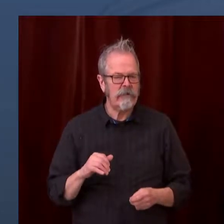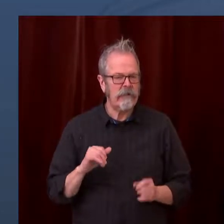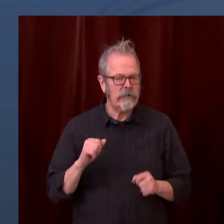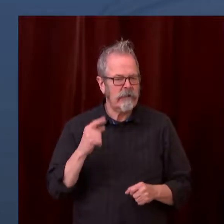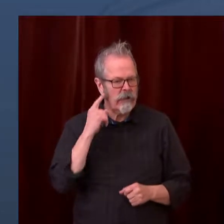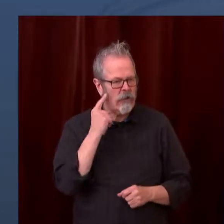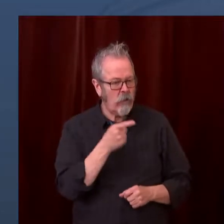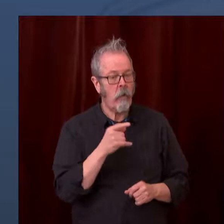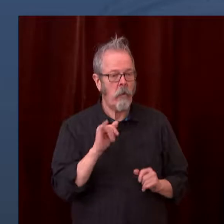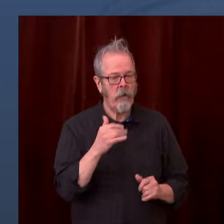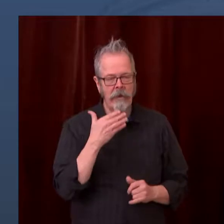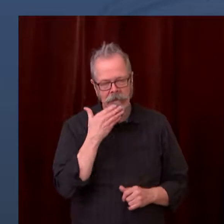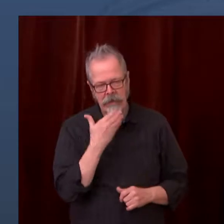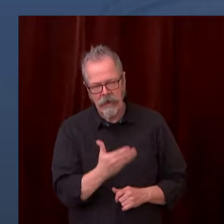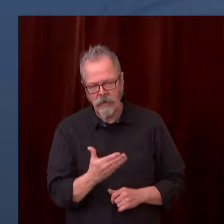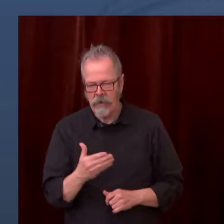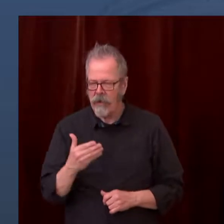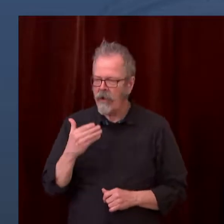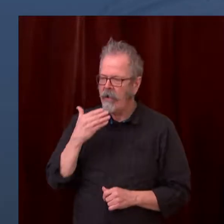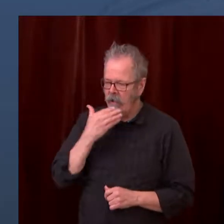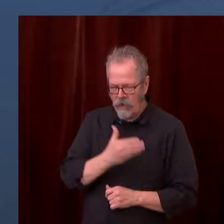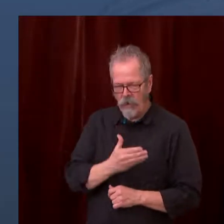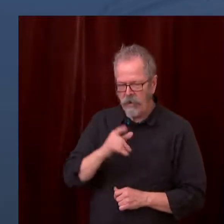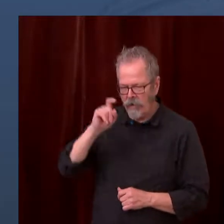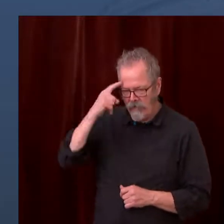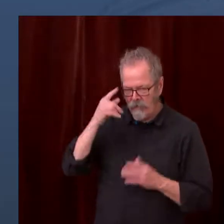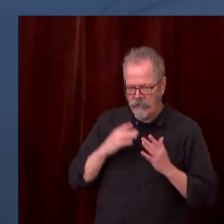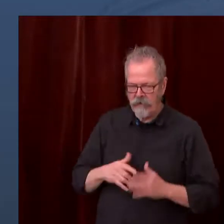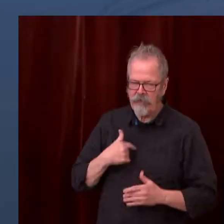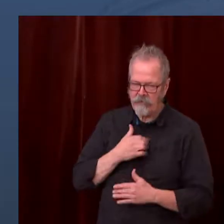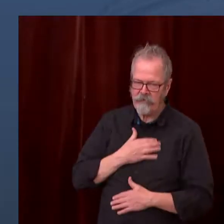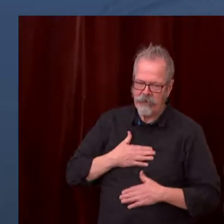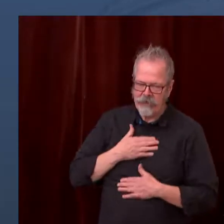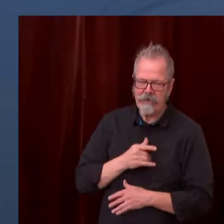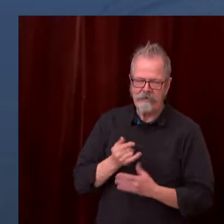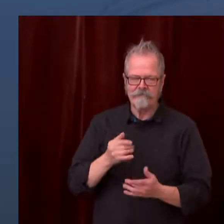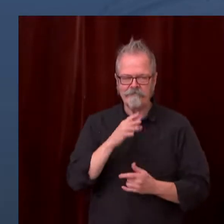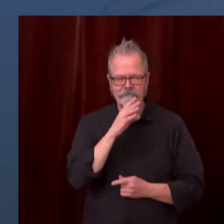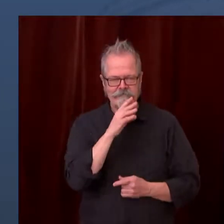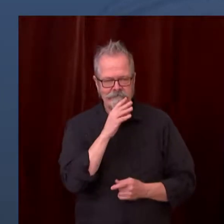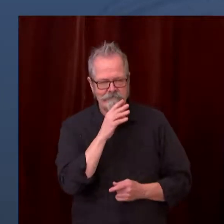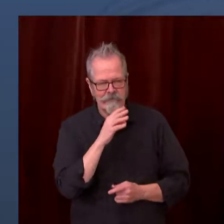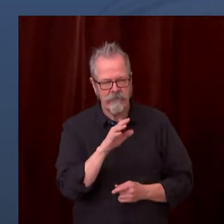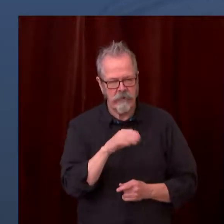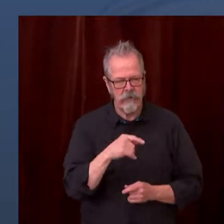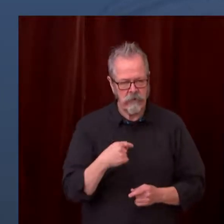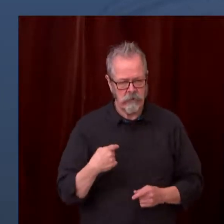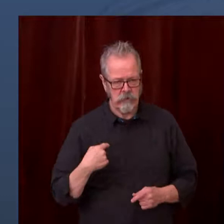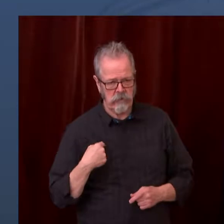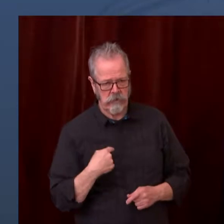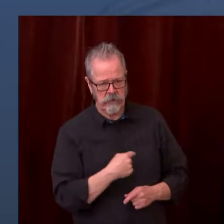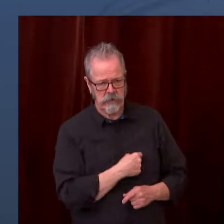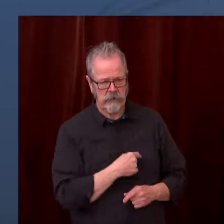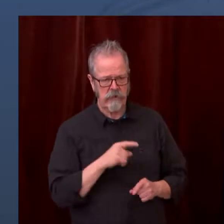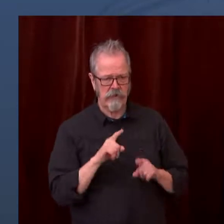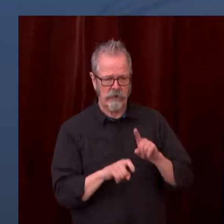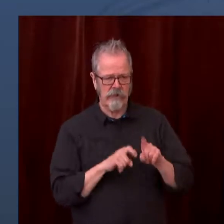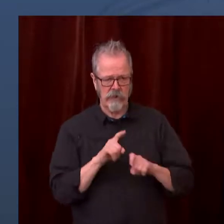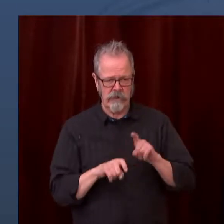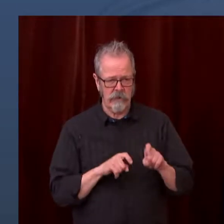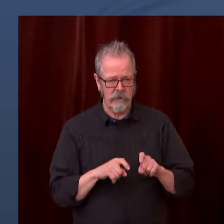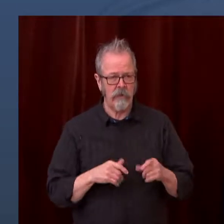time, Governor. I really appreciate it. We're just questioning or have a question about, vaccines and